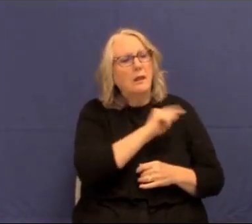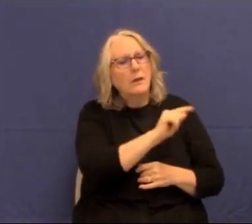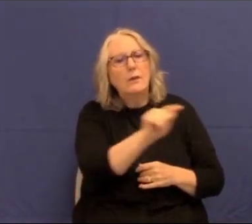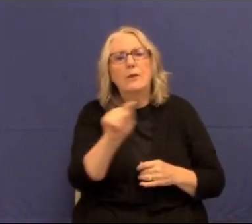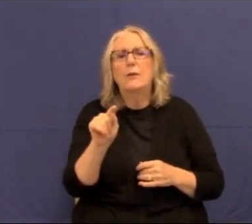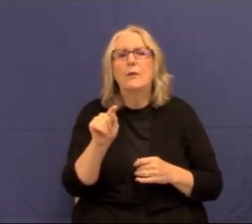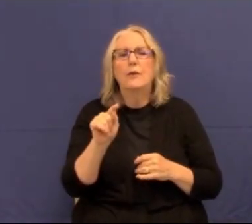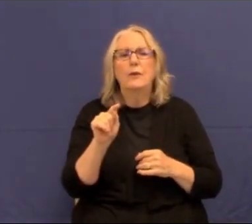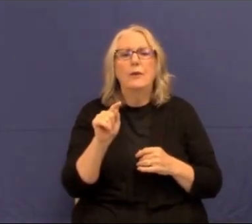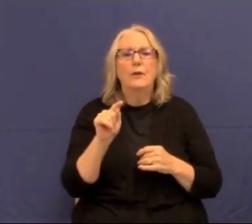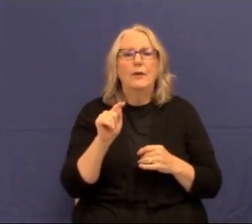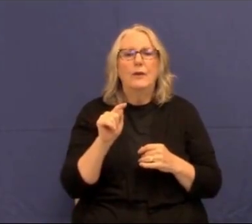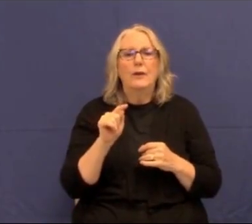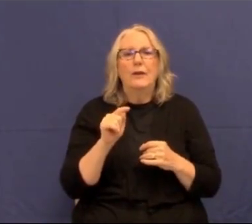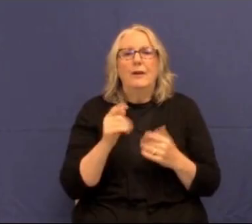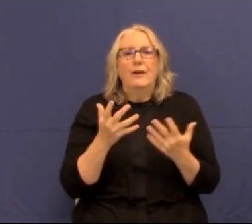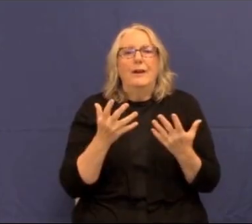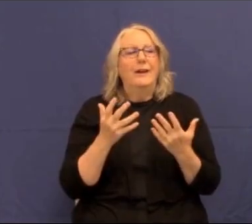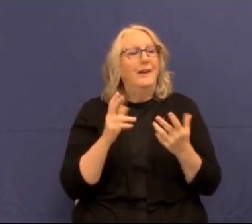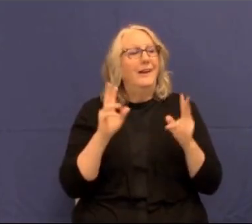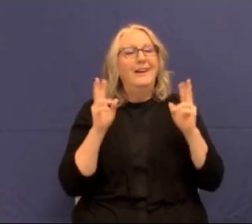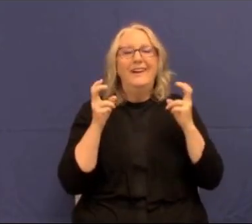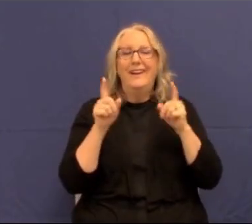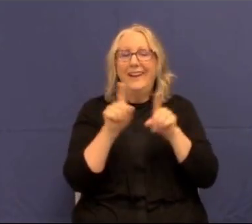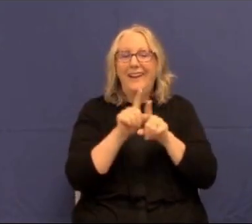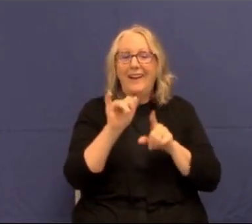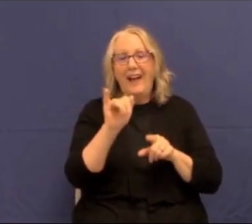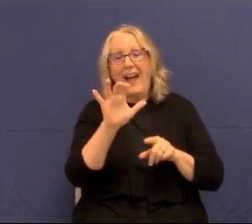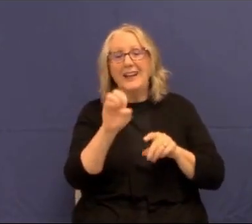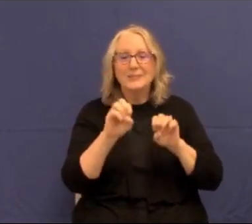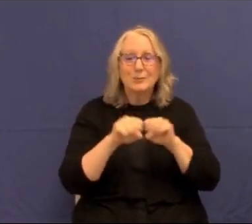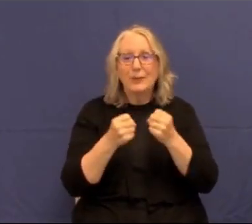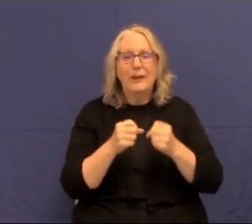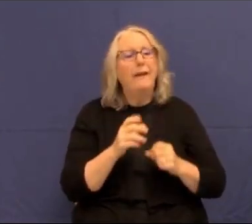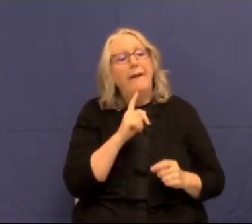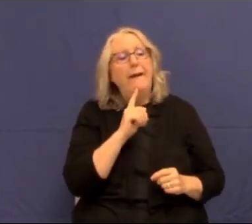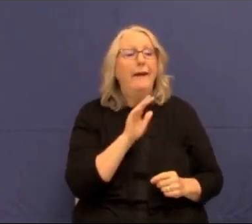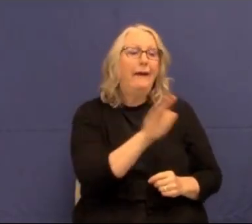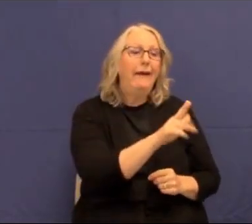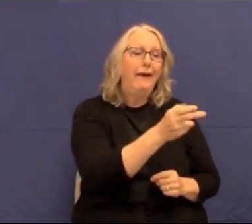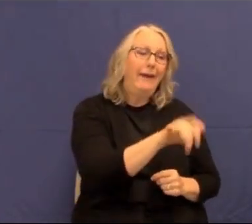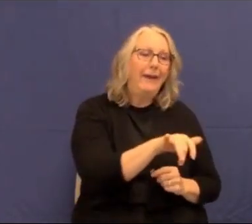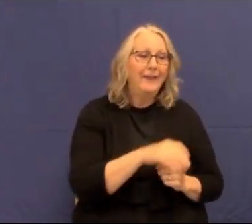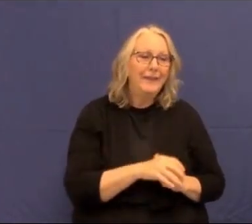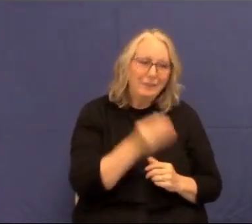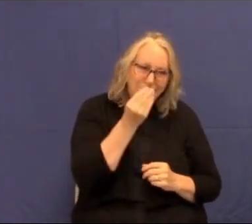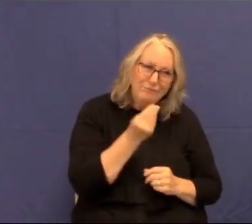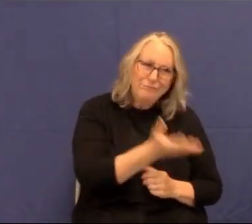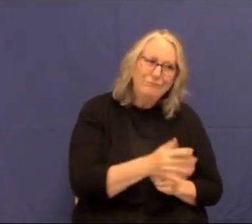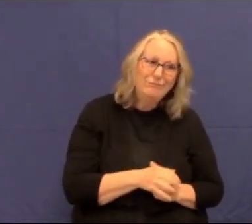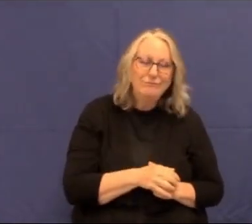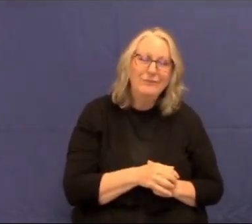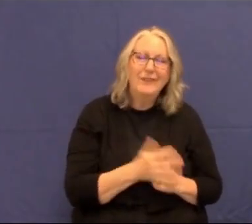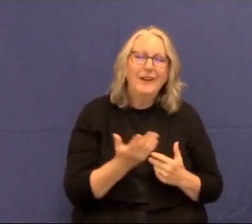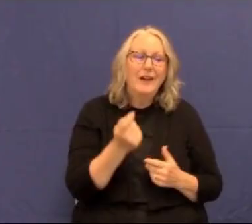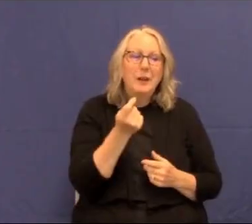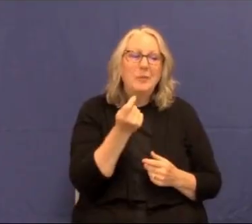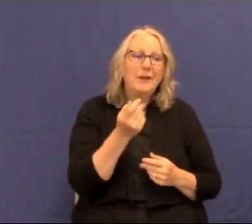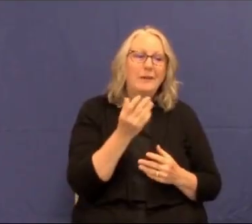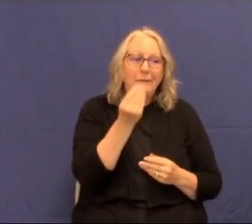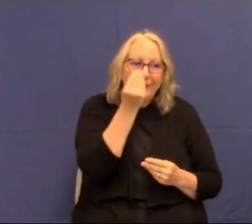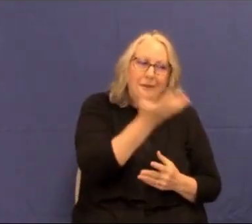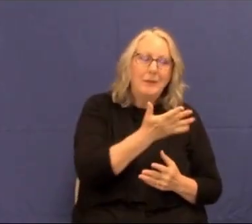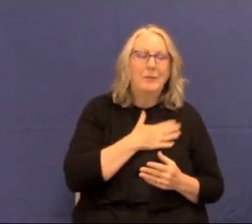now, and I think it serves almost as an icebreaker that, like, hey, just so you know, here's